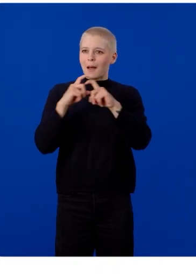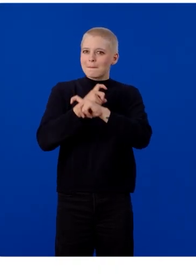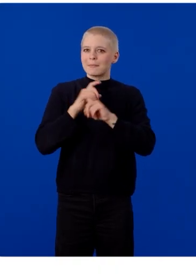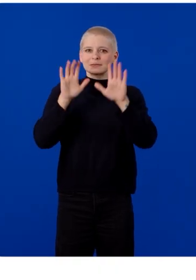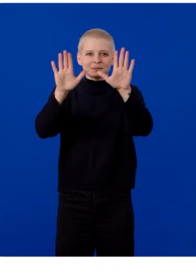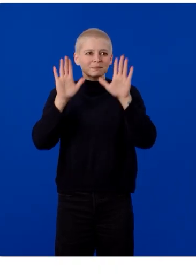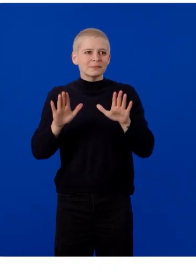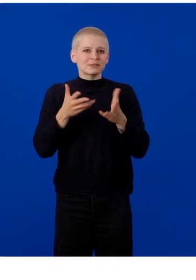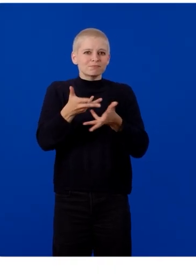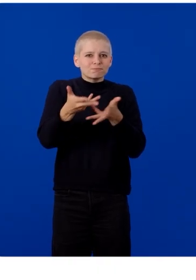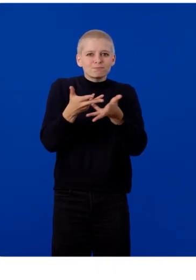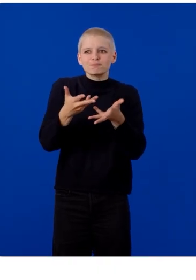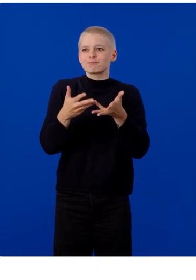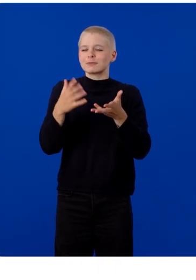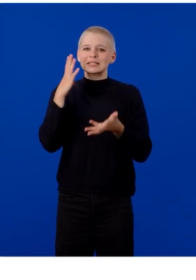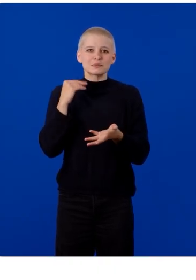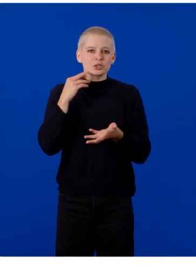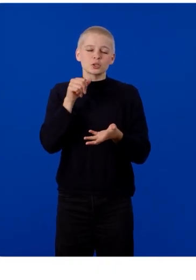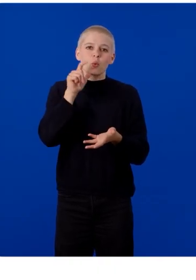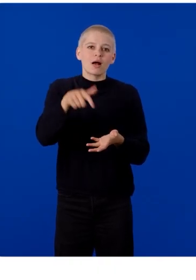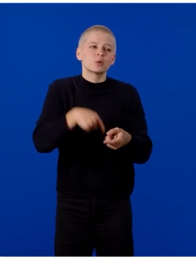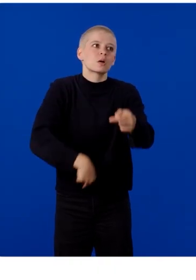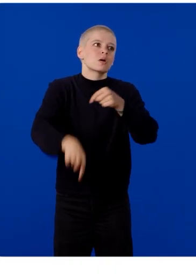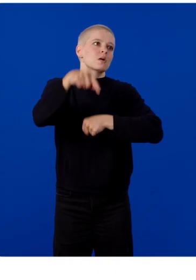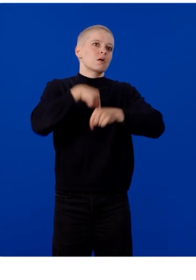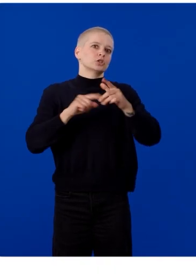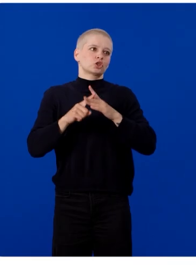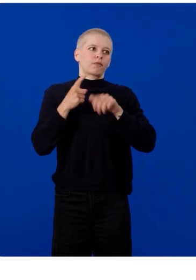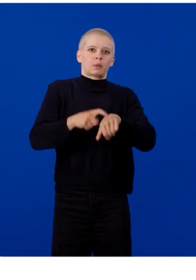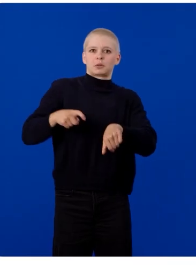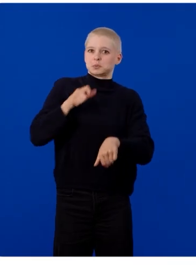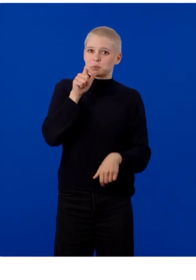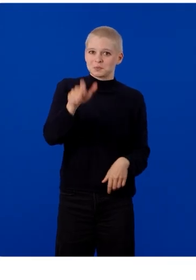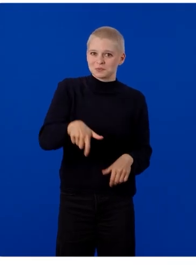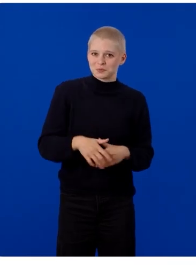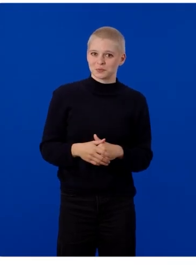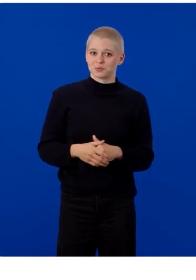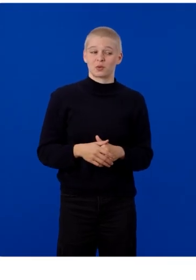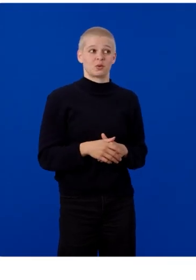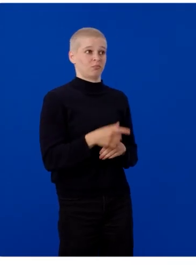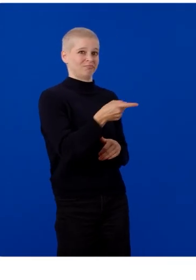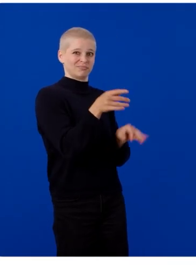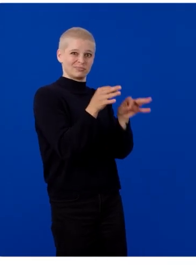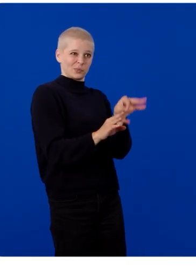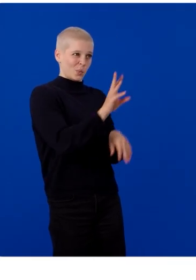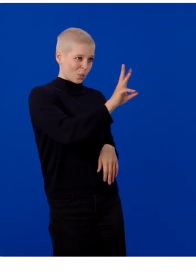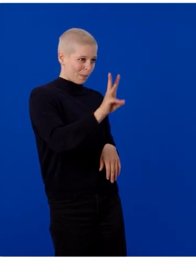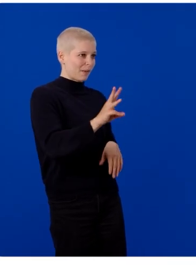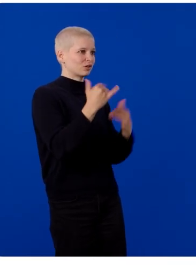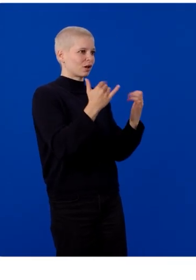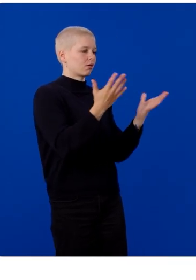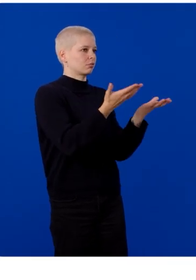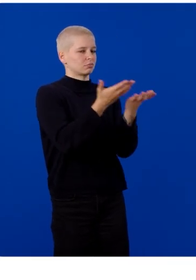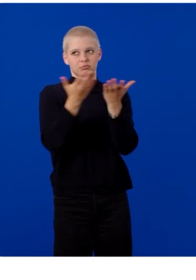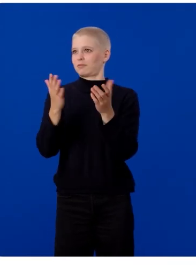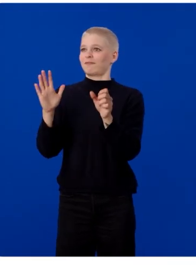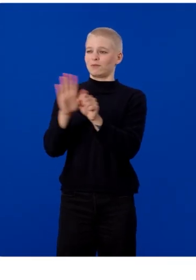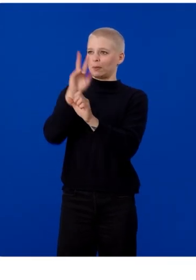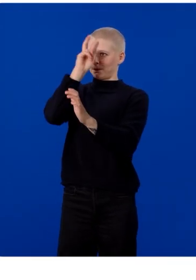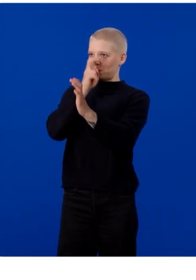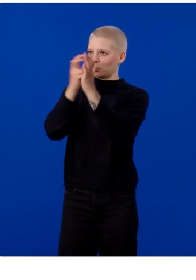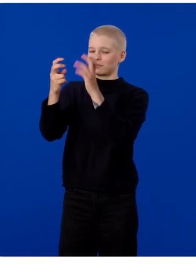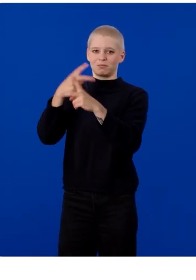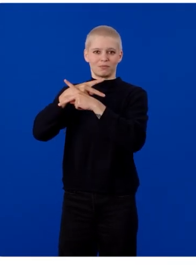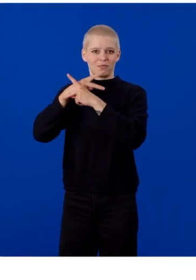without reinventing the wheel. So, we've gone from a simple web page to a fully immersive product configurator with